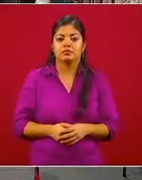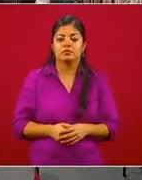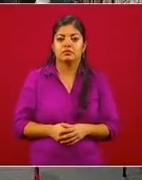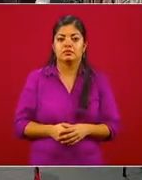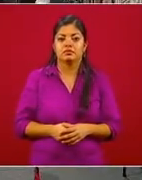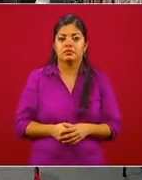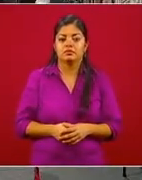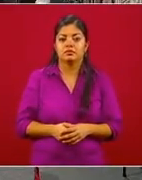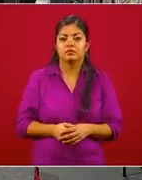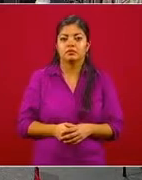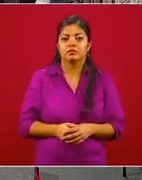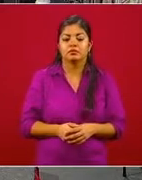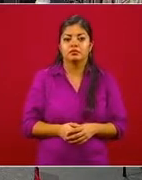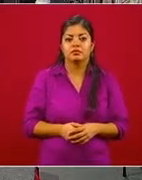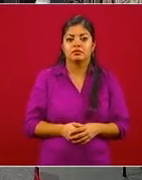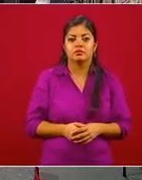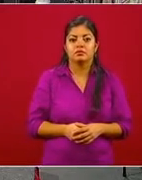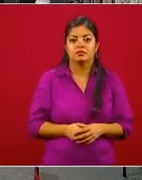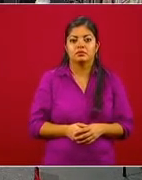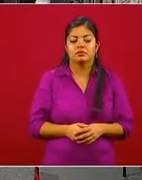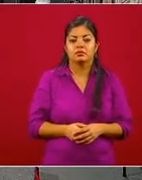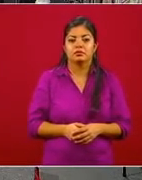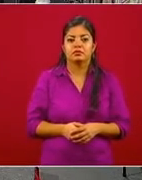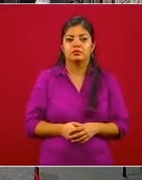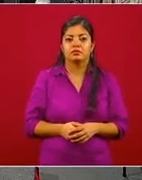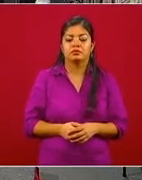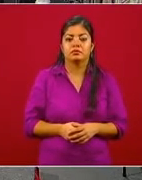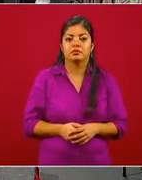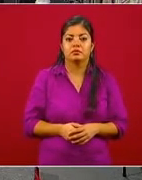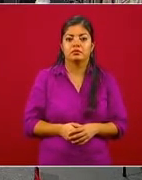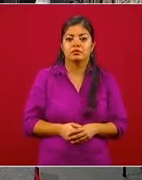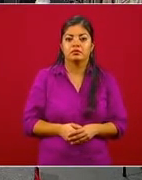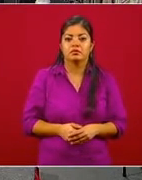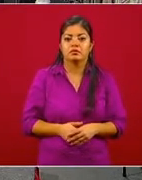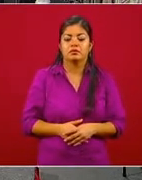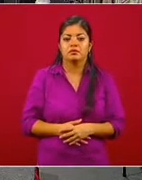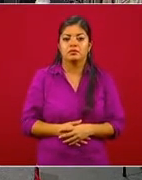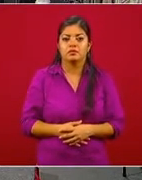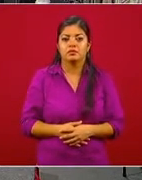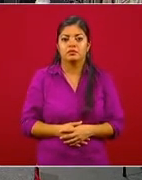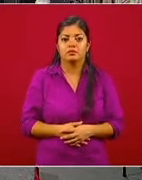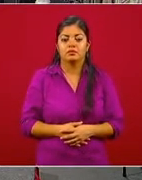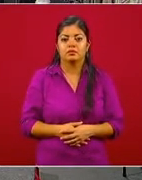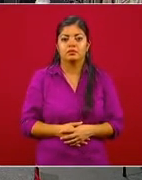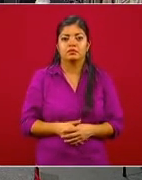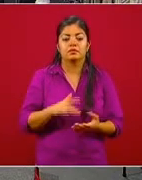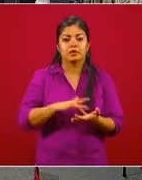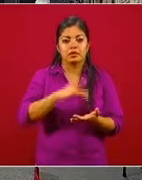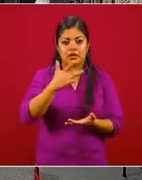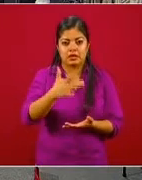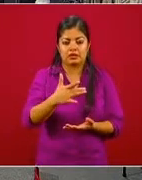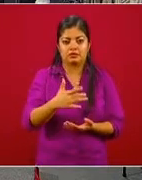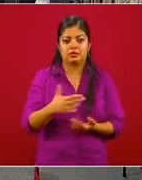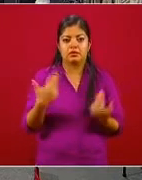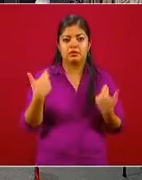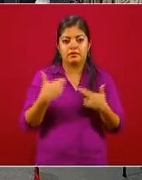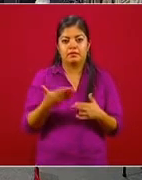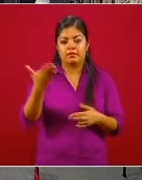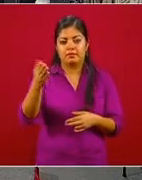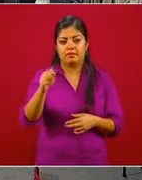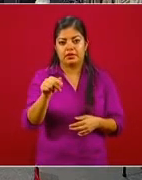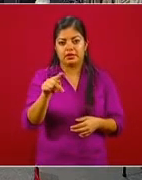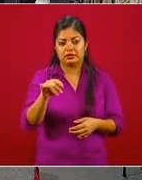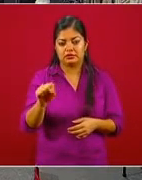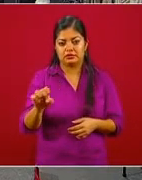municipal authorities will have a proper tracking of this case, and they will continue to monitor the